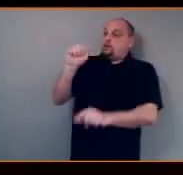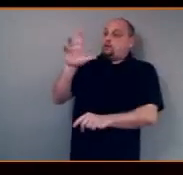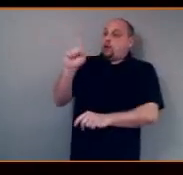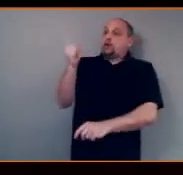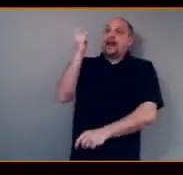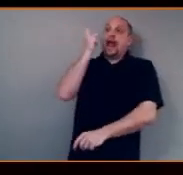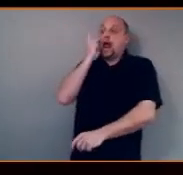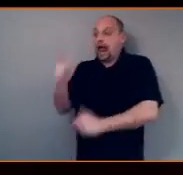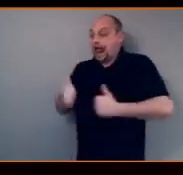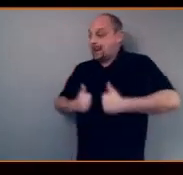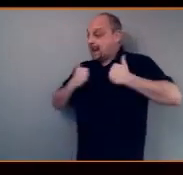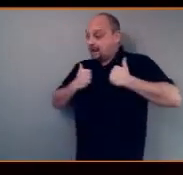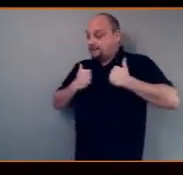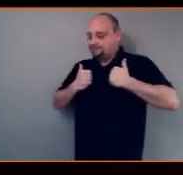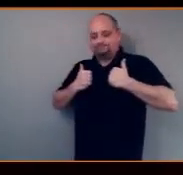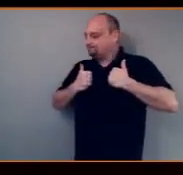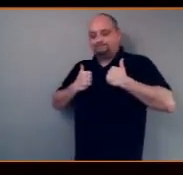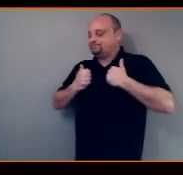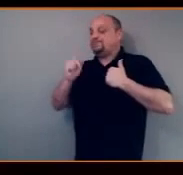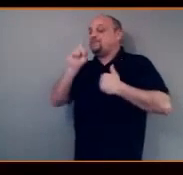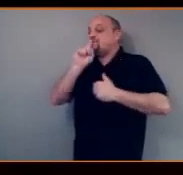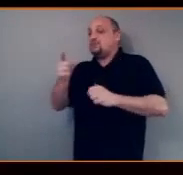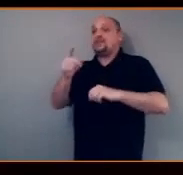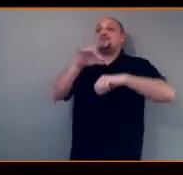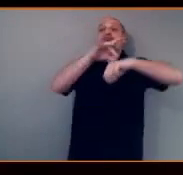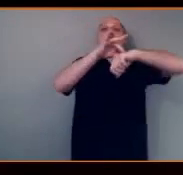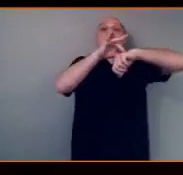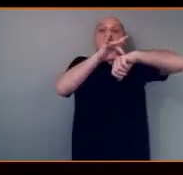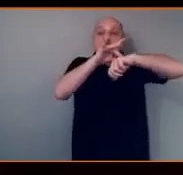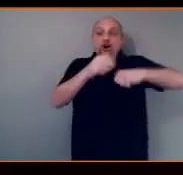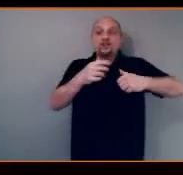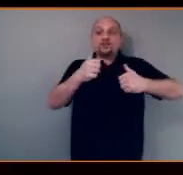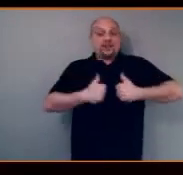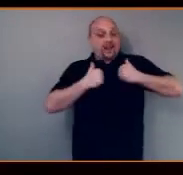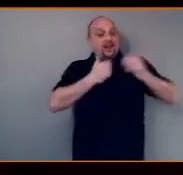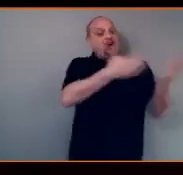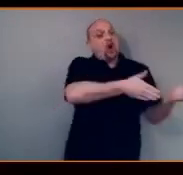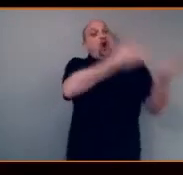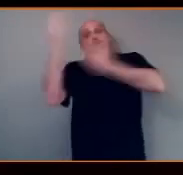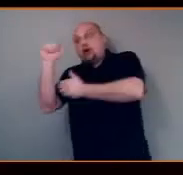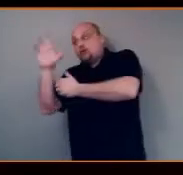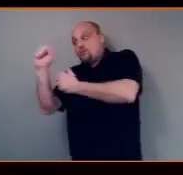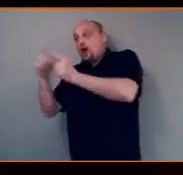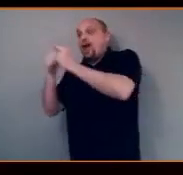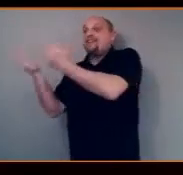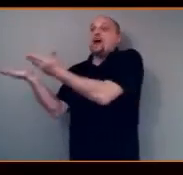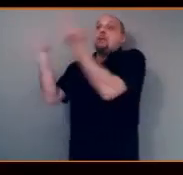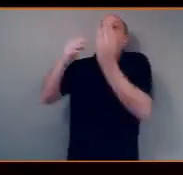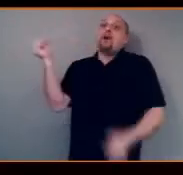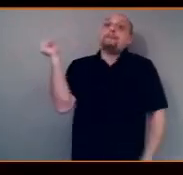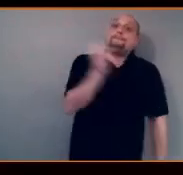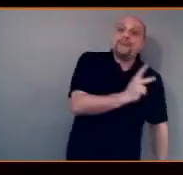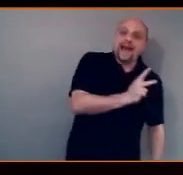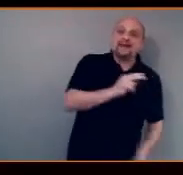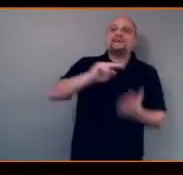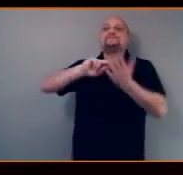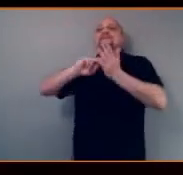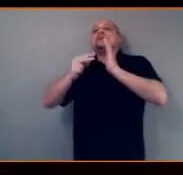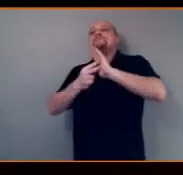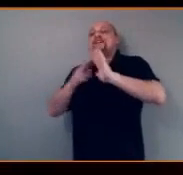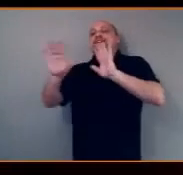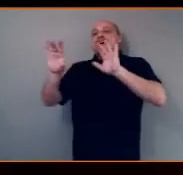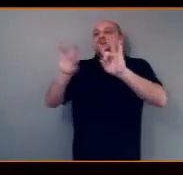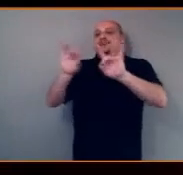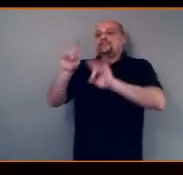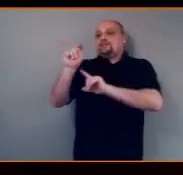life, and really it's evidence of life on Earth that was brought along for the ride. So the sample tubes, which the samples will be